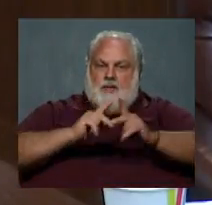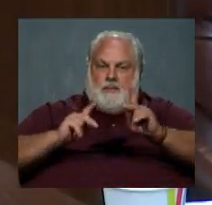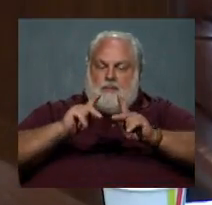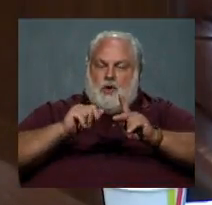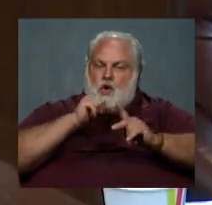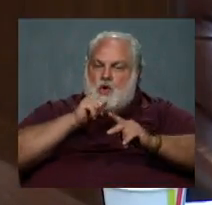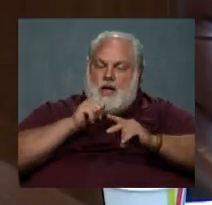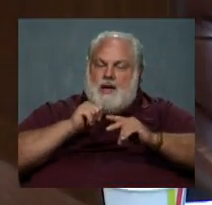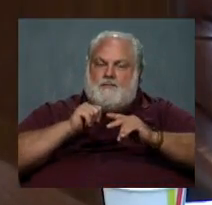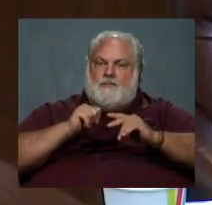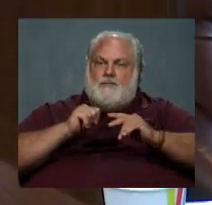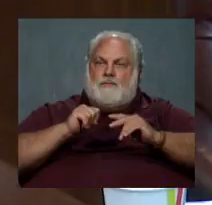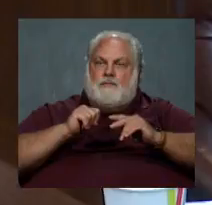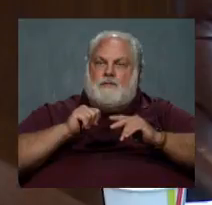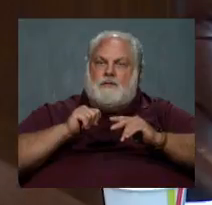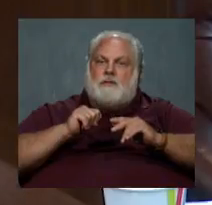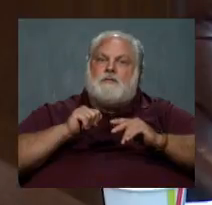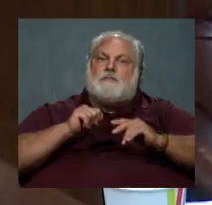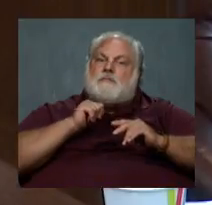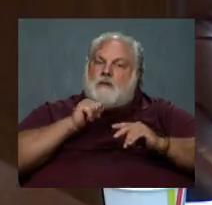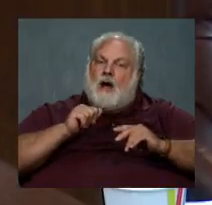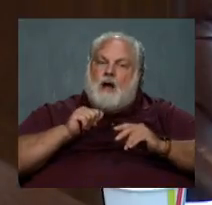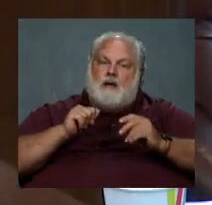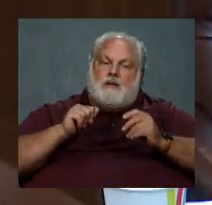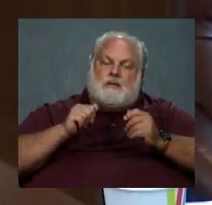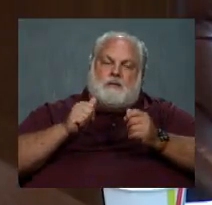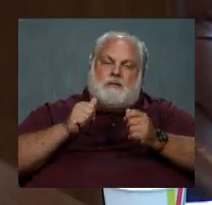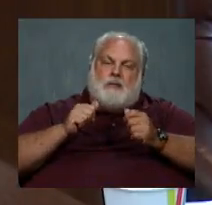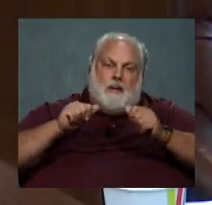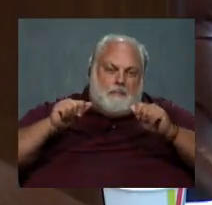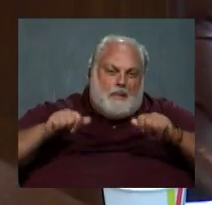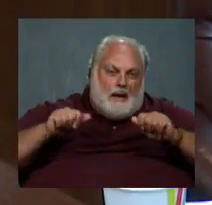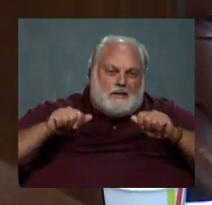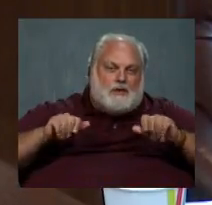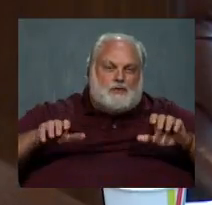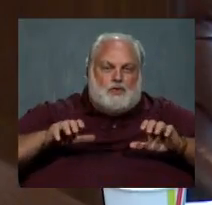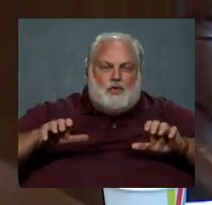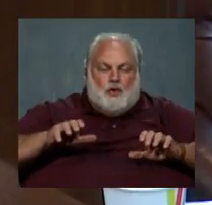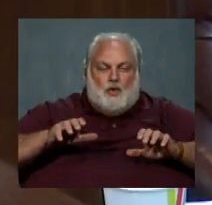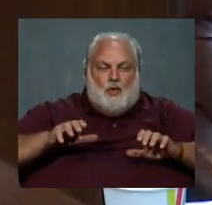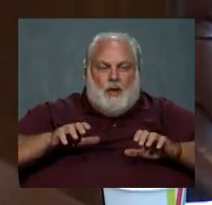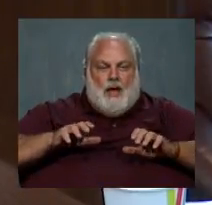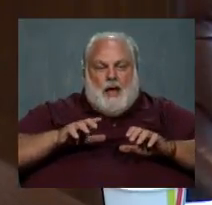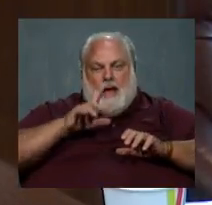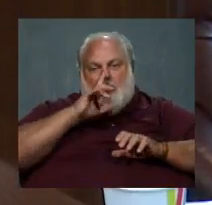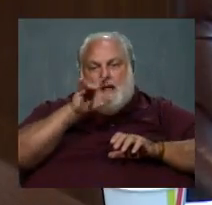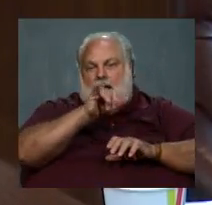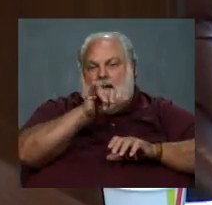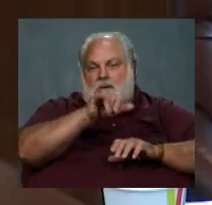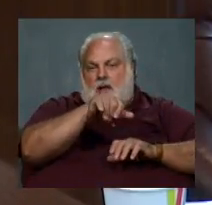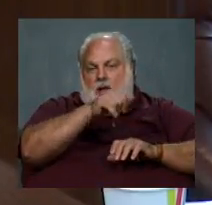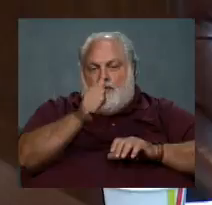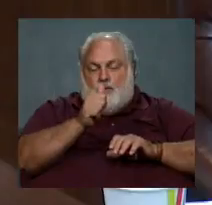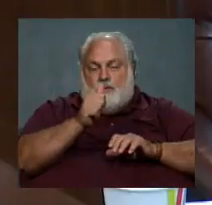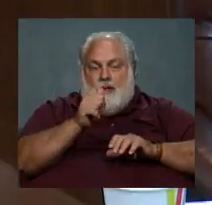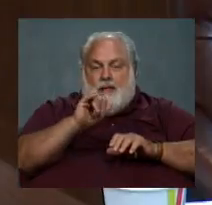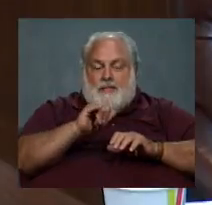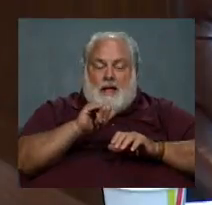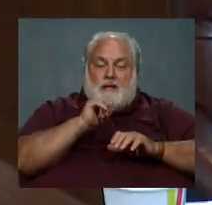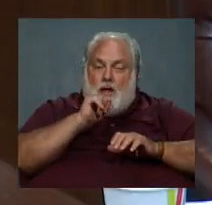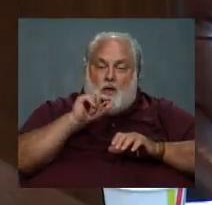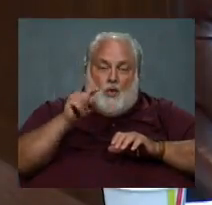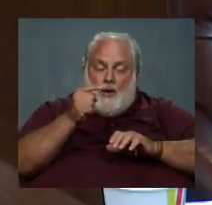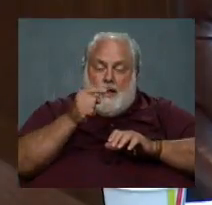less fortunate in the city. And I think that entails not only